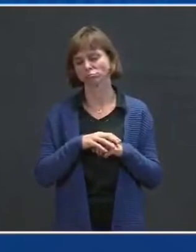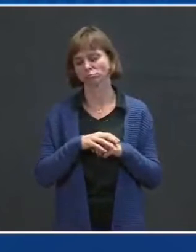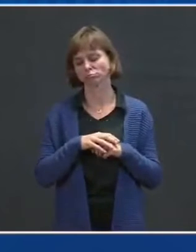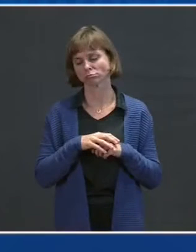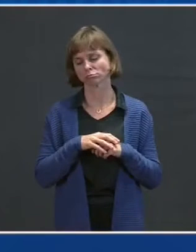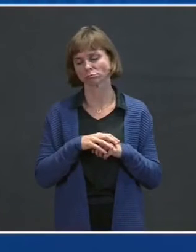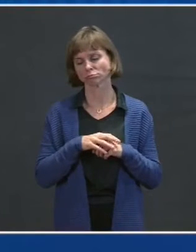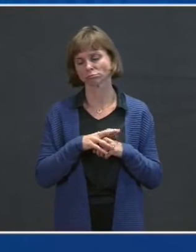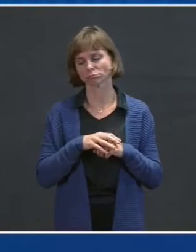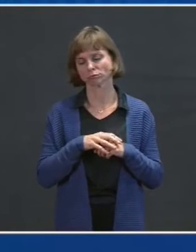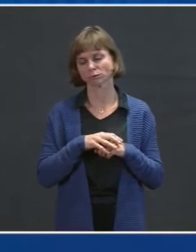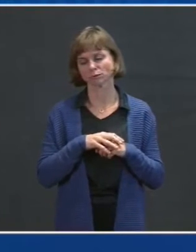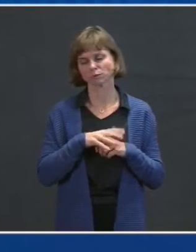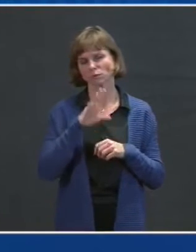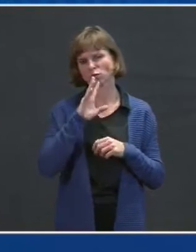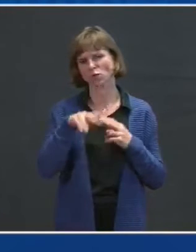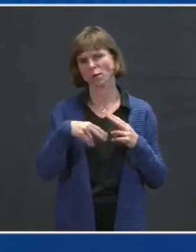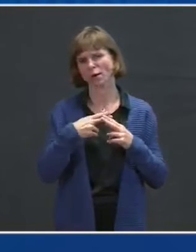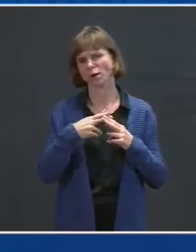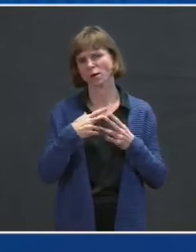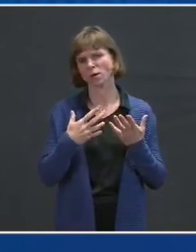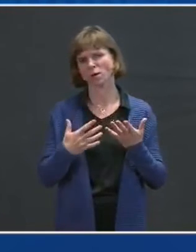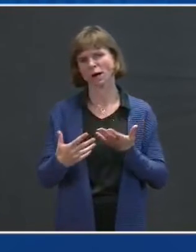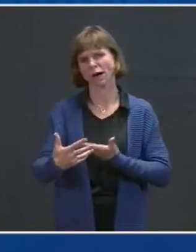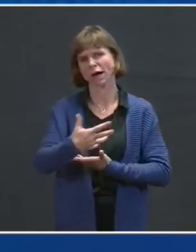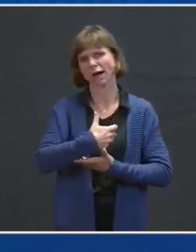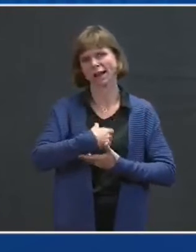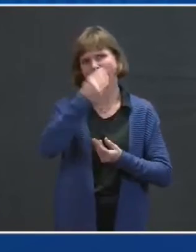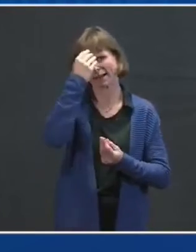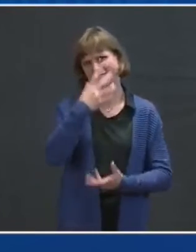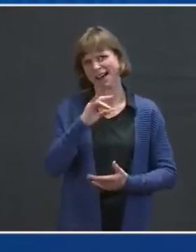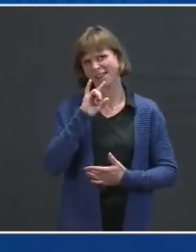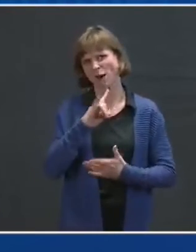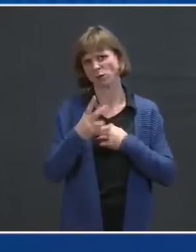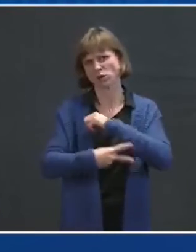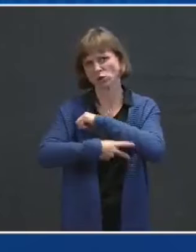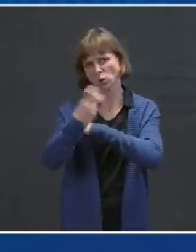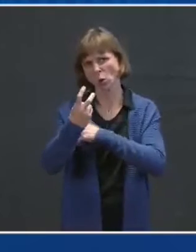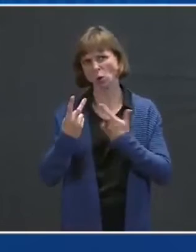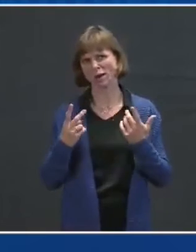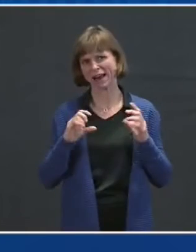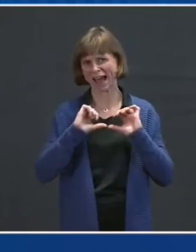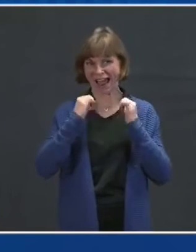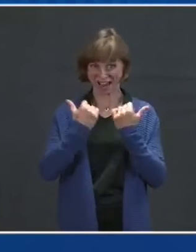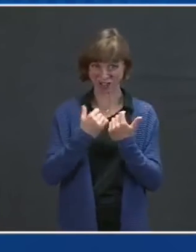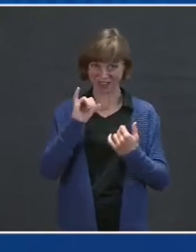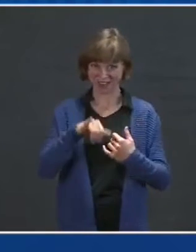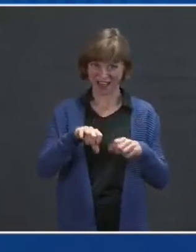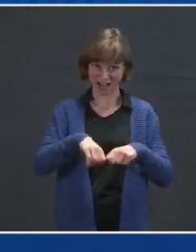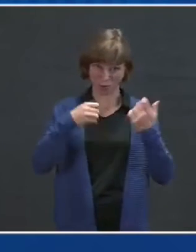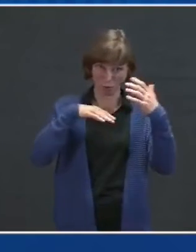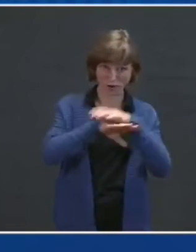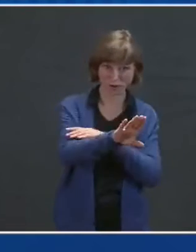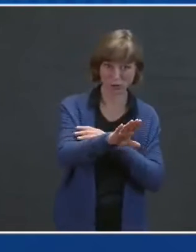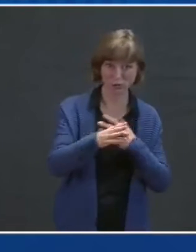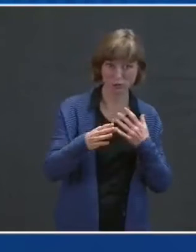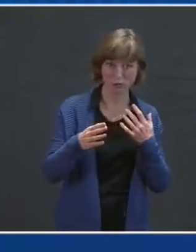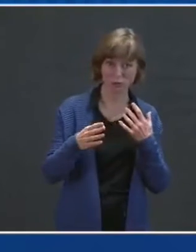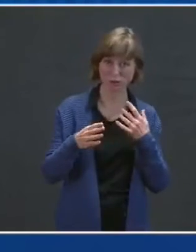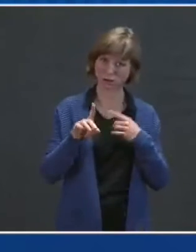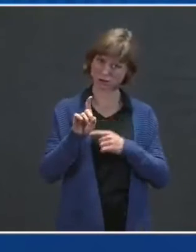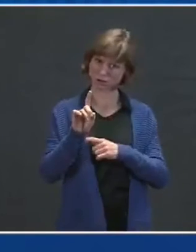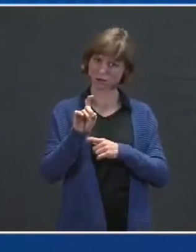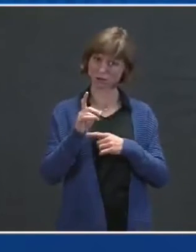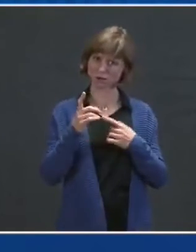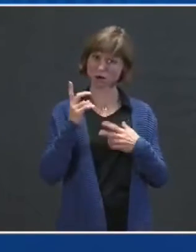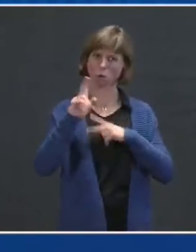kind of the data that was stolen and, agencies that were impacted? We know the number, but what kind of